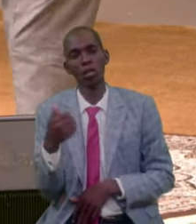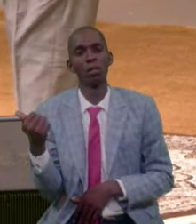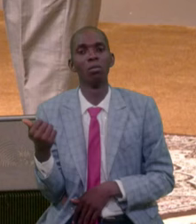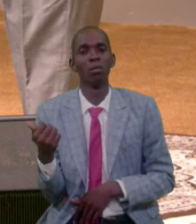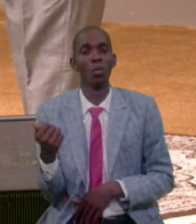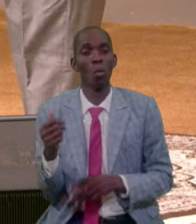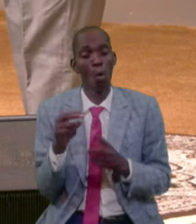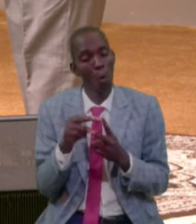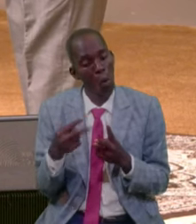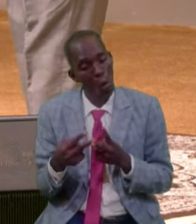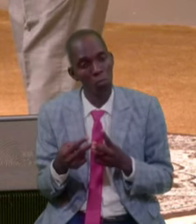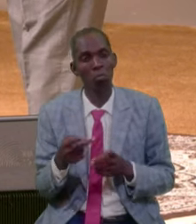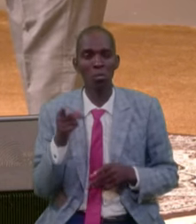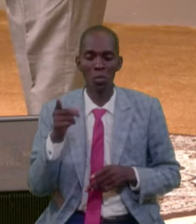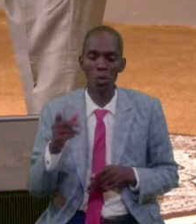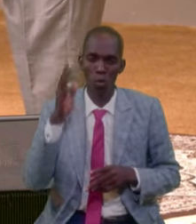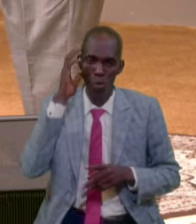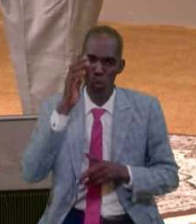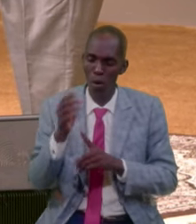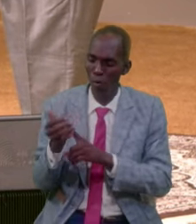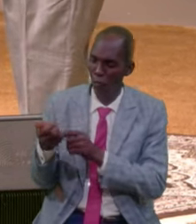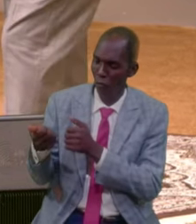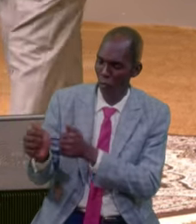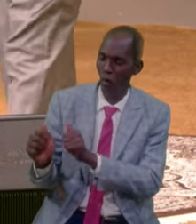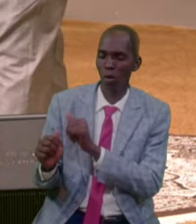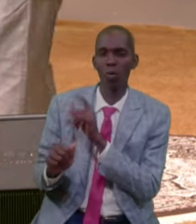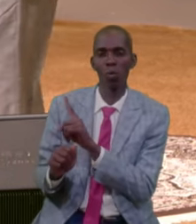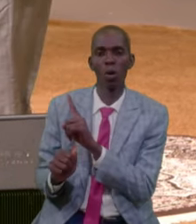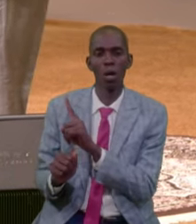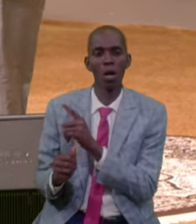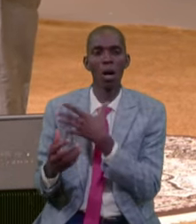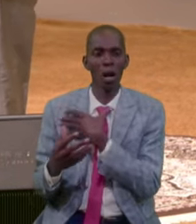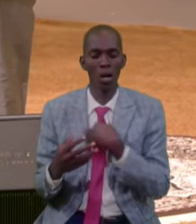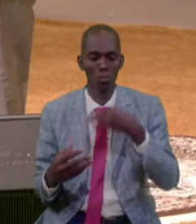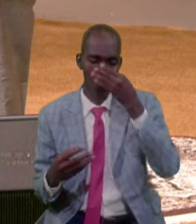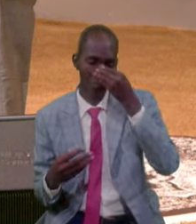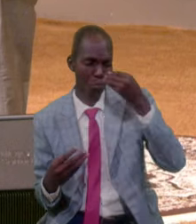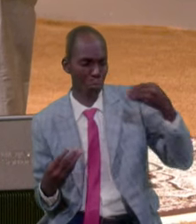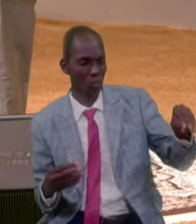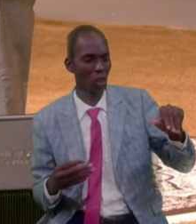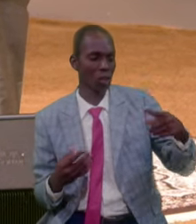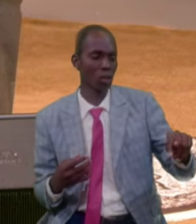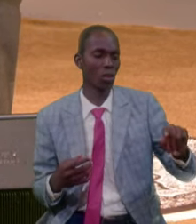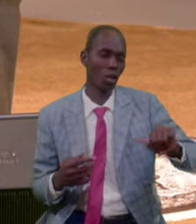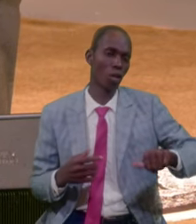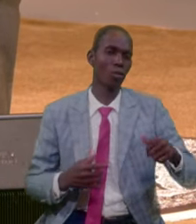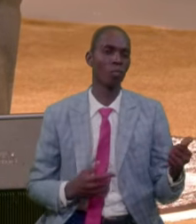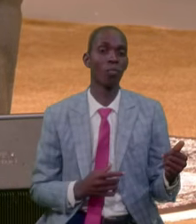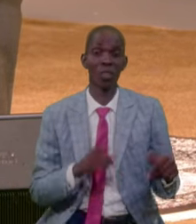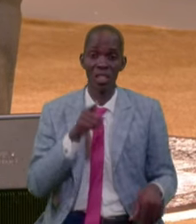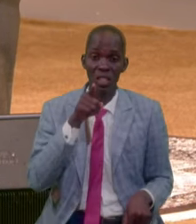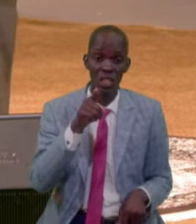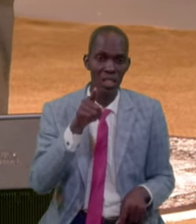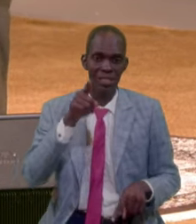or else he will hold to the one and he will despise the other. Ye